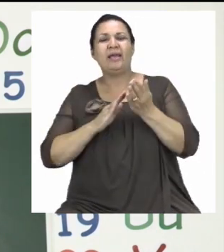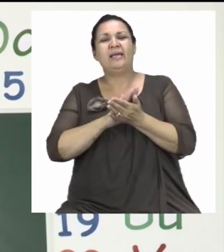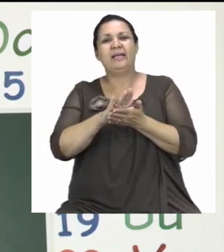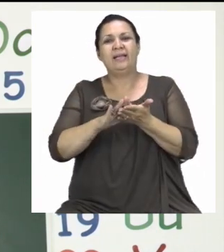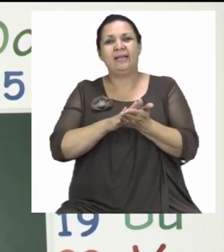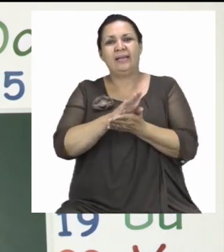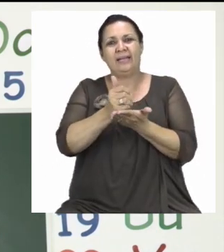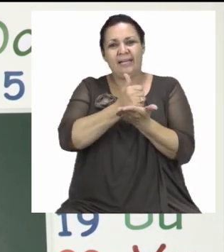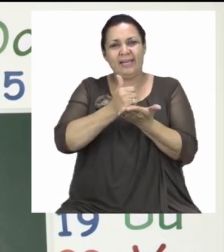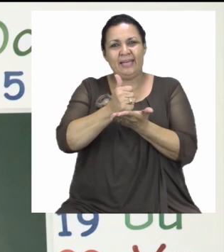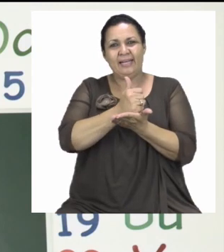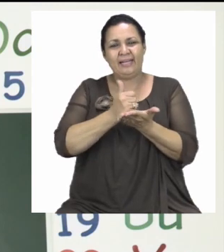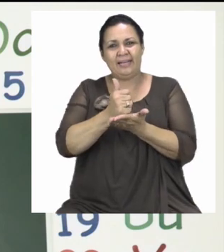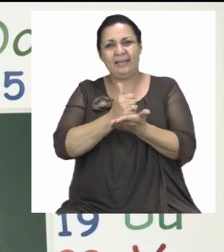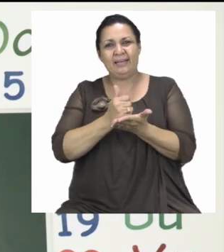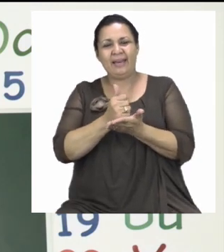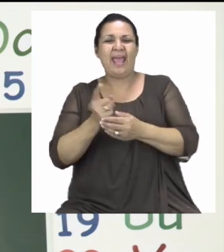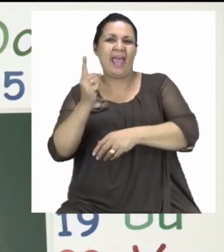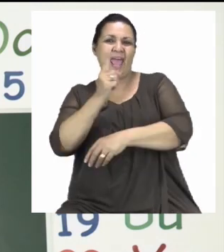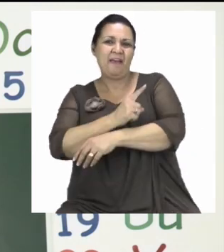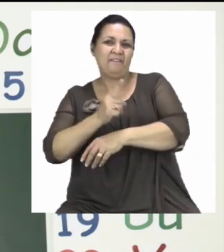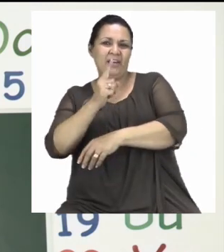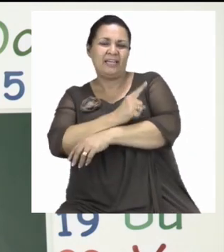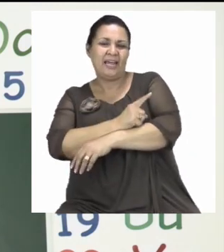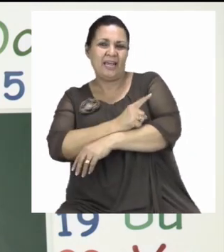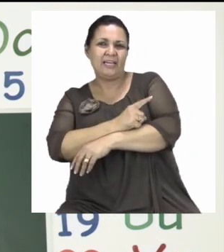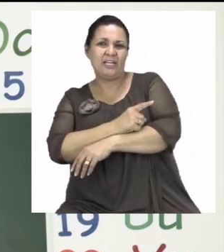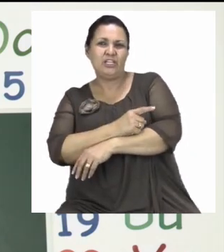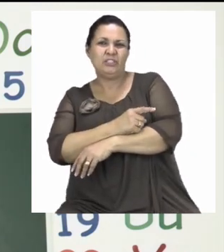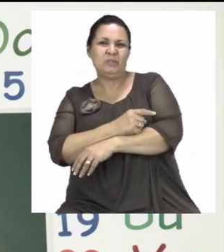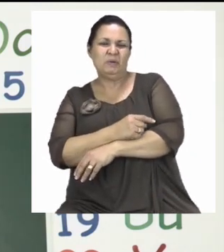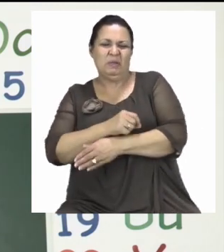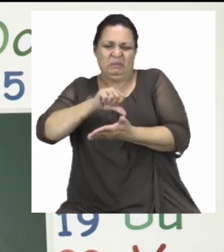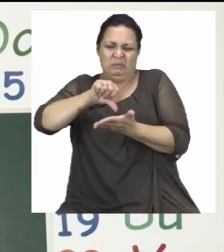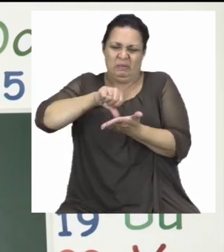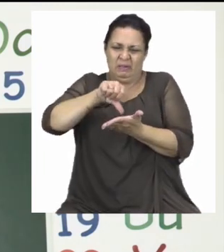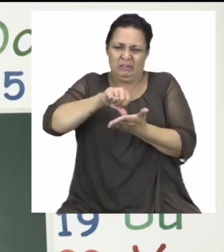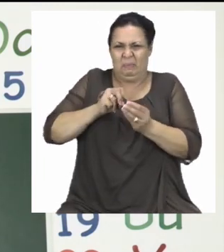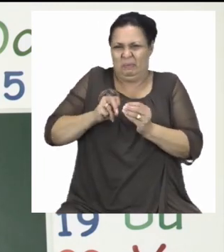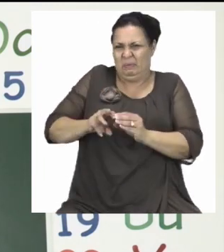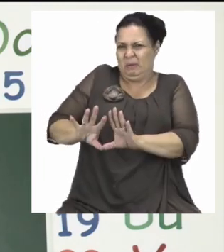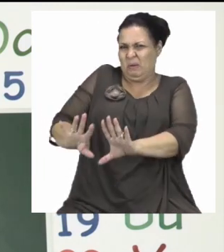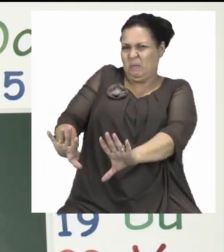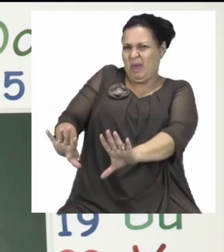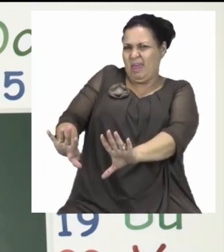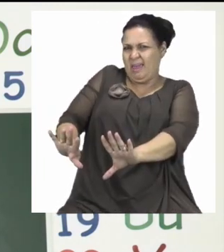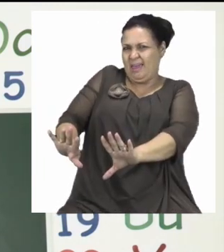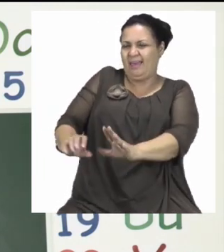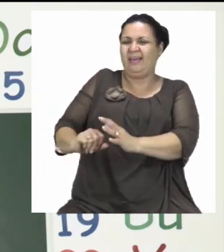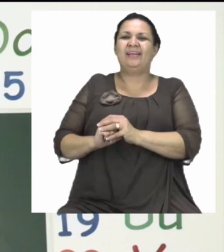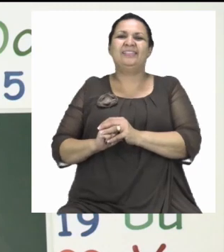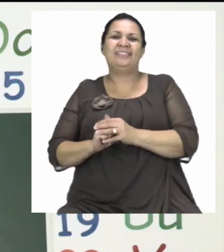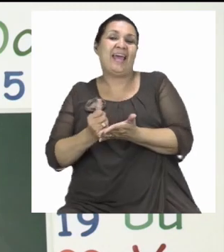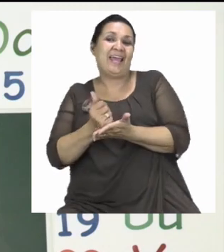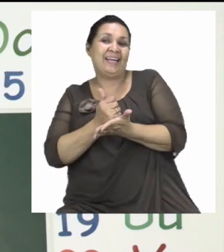Sanitize every day so the germs can stay away.